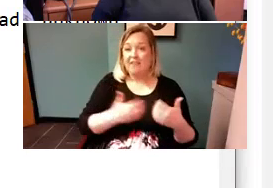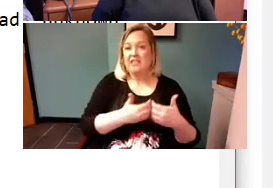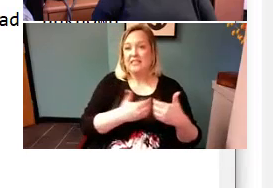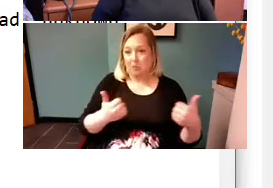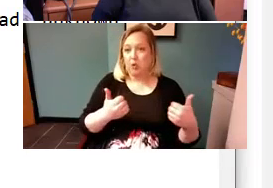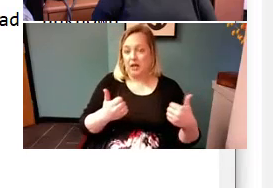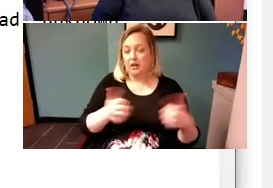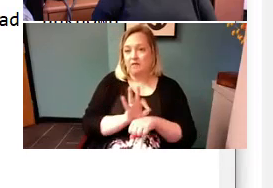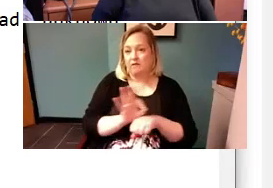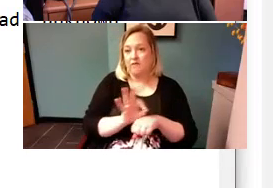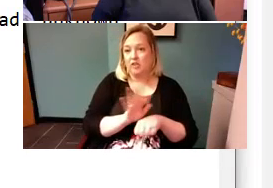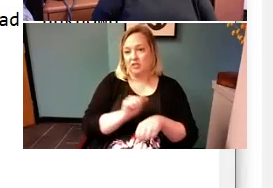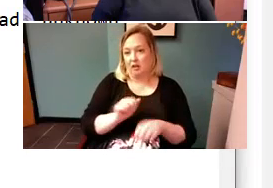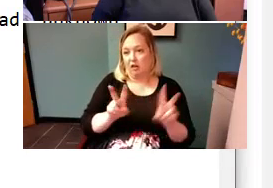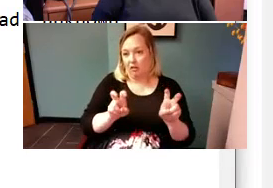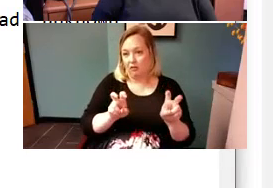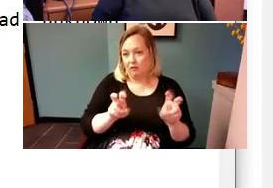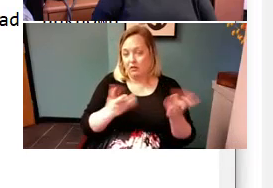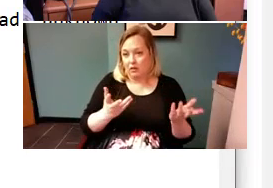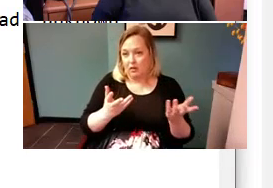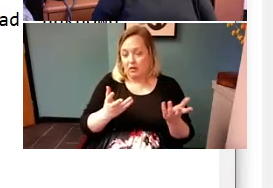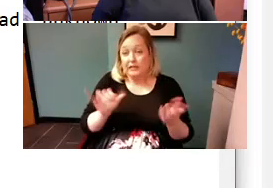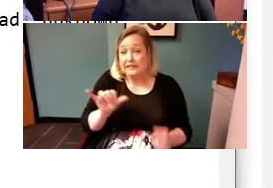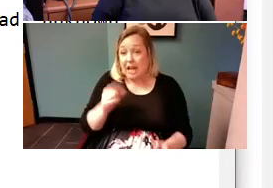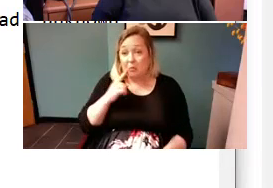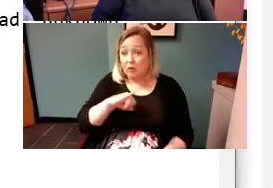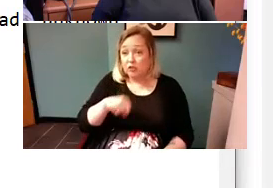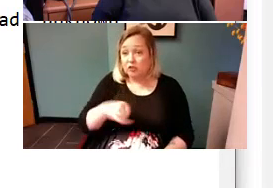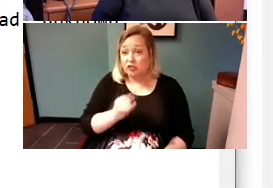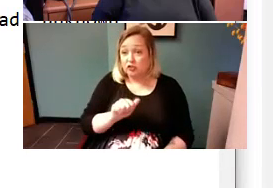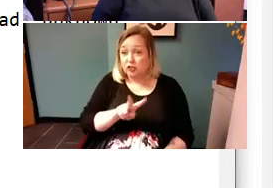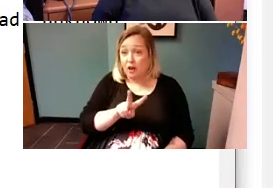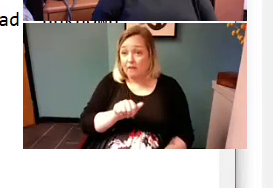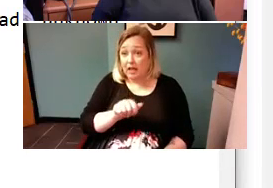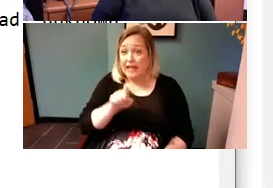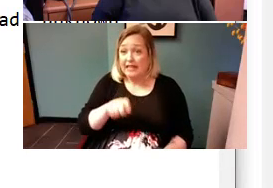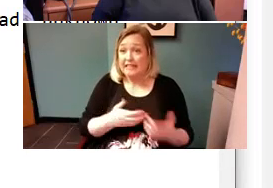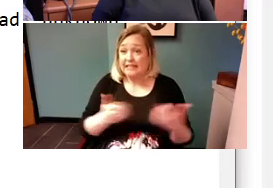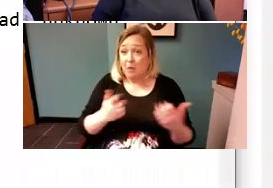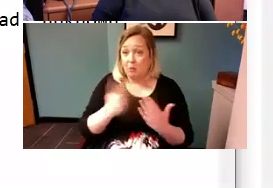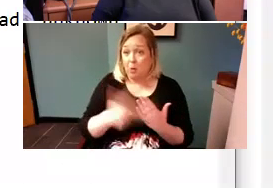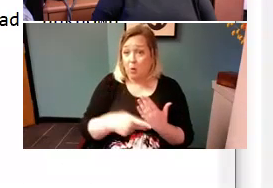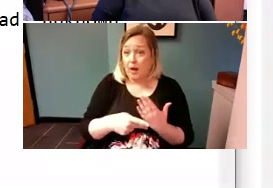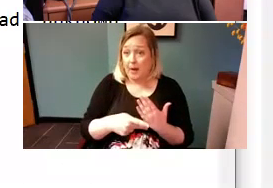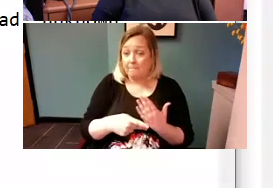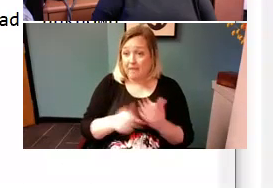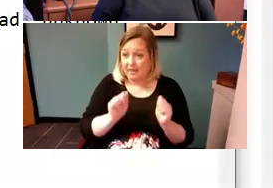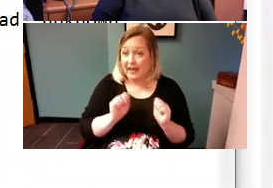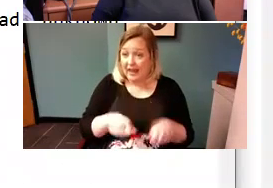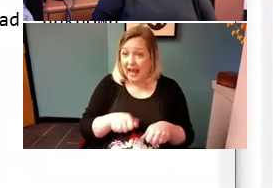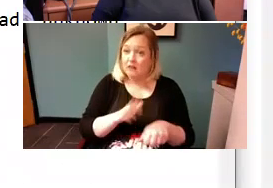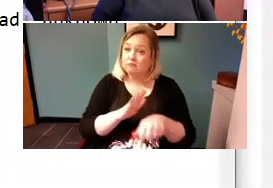for Java, right? For Java, we need a separate program called Java that can execute your particular program,